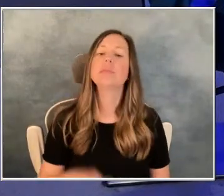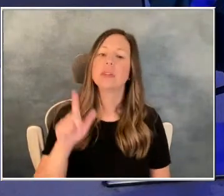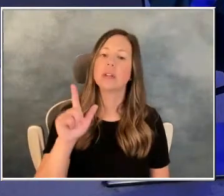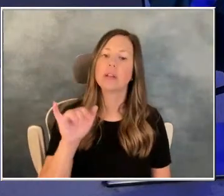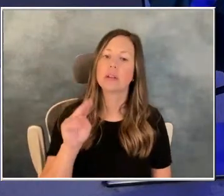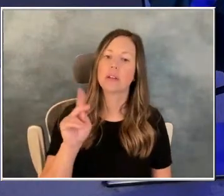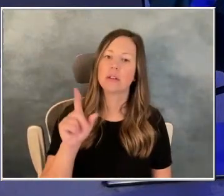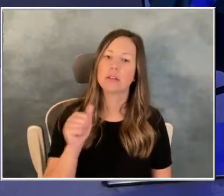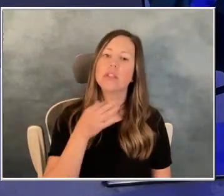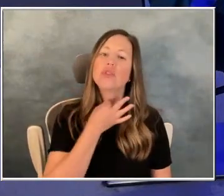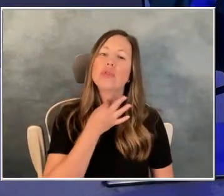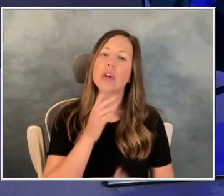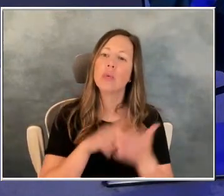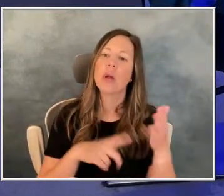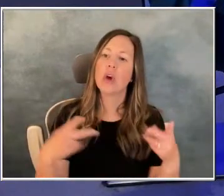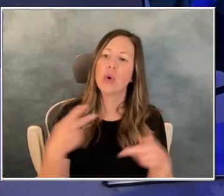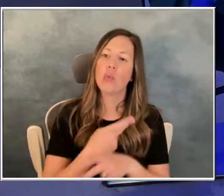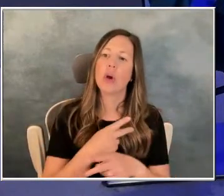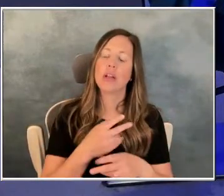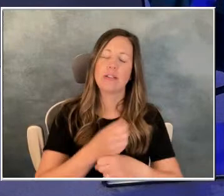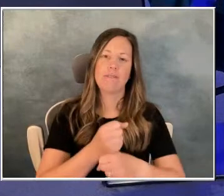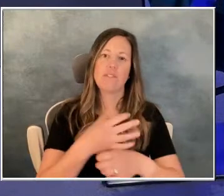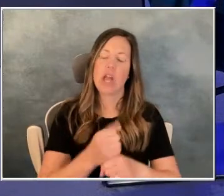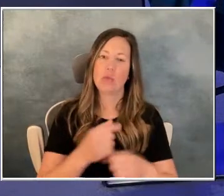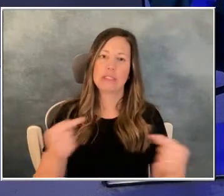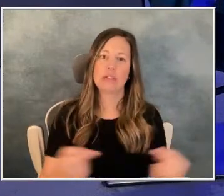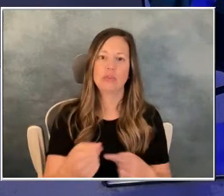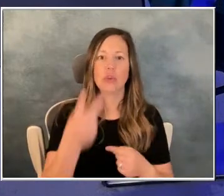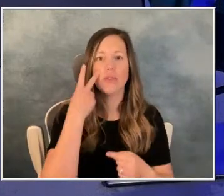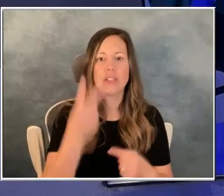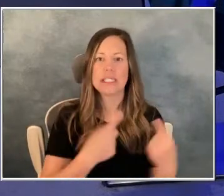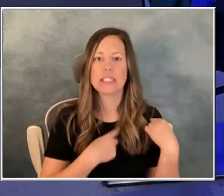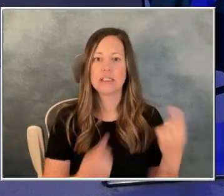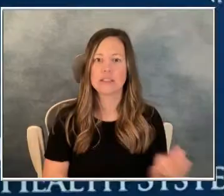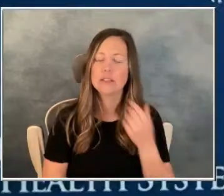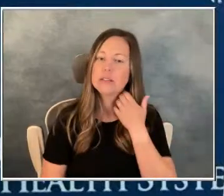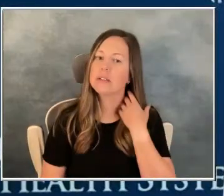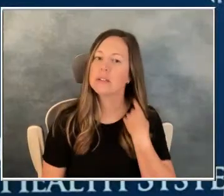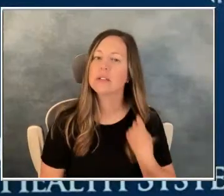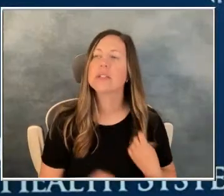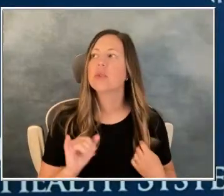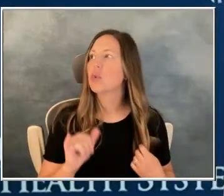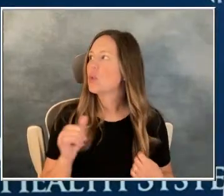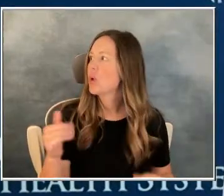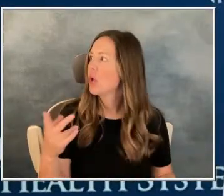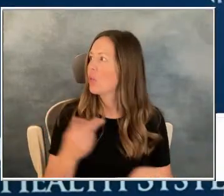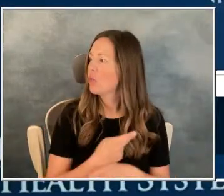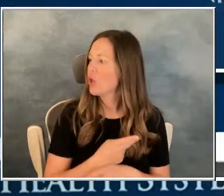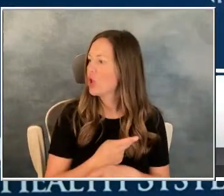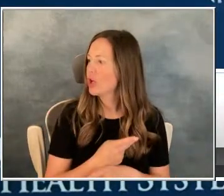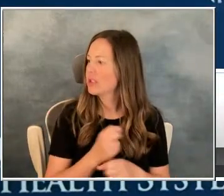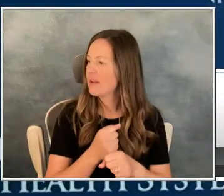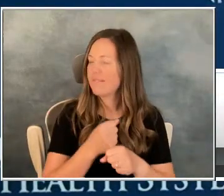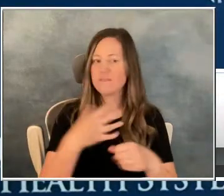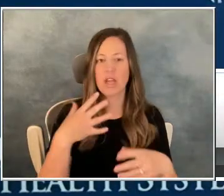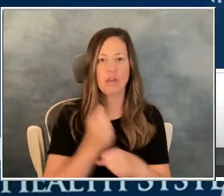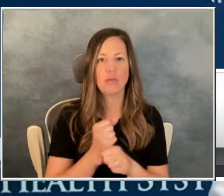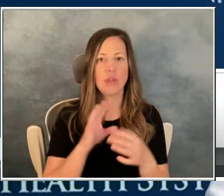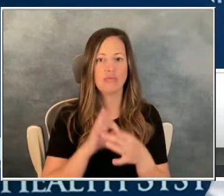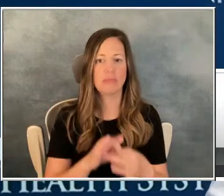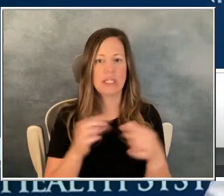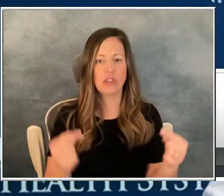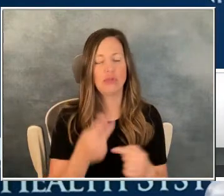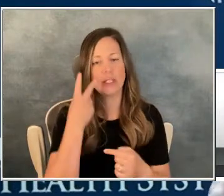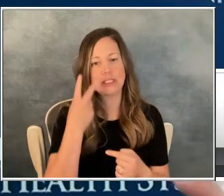the worst fireworks-related injury you've ever seen? The worst fireworks-related injury I've ever seen has